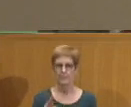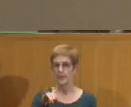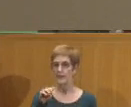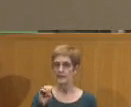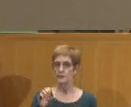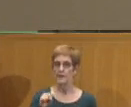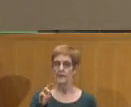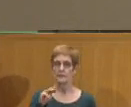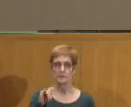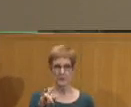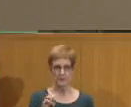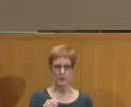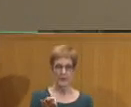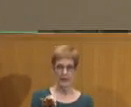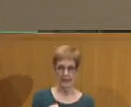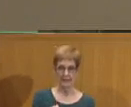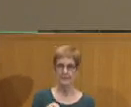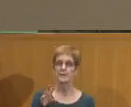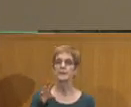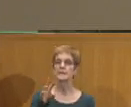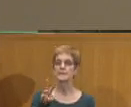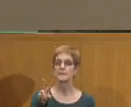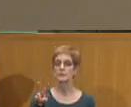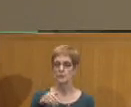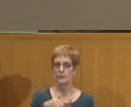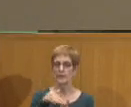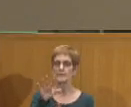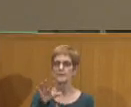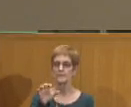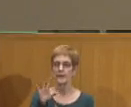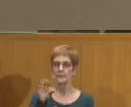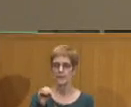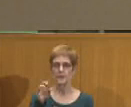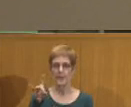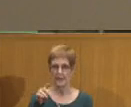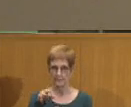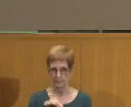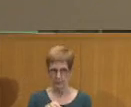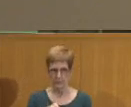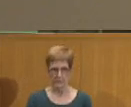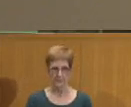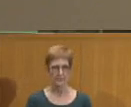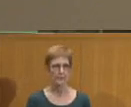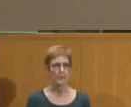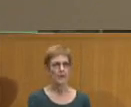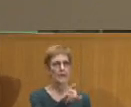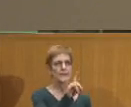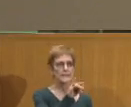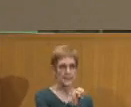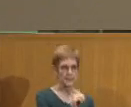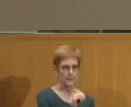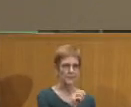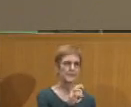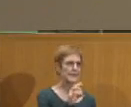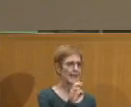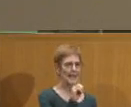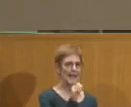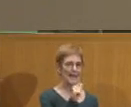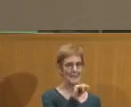For the most exciting part of the evening, I'd like to ask our city clerk, Stephanie Kelly, to read the results of the 2019 council